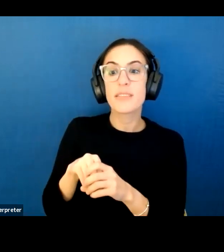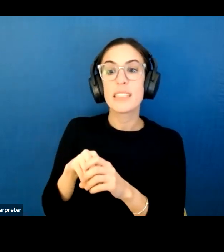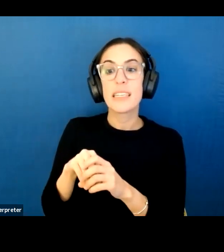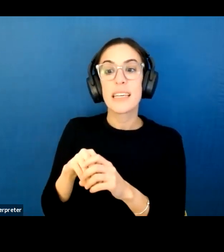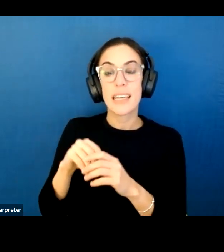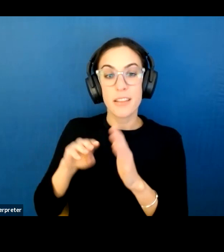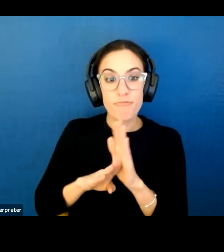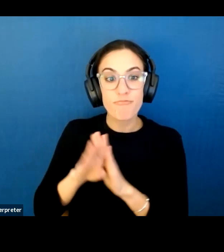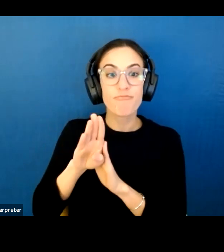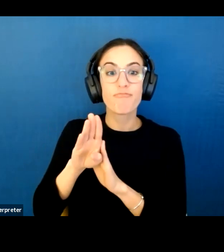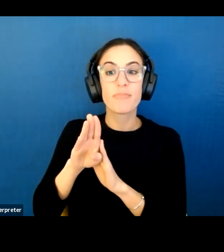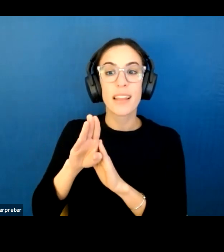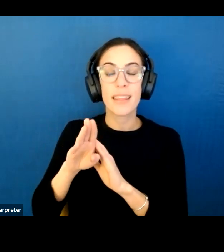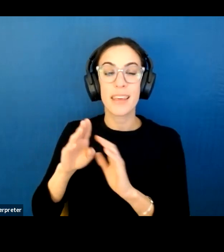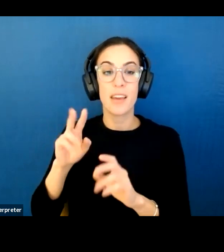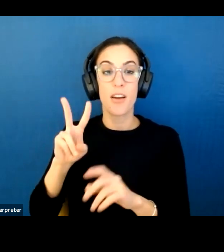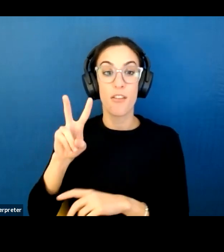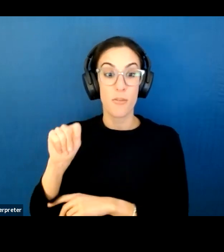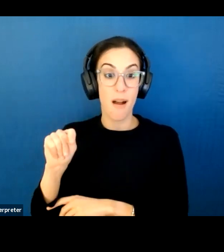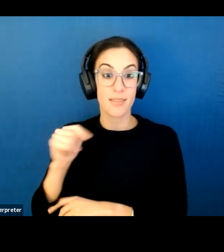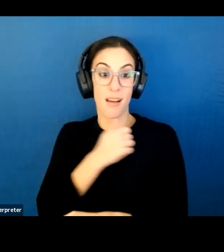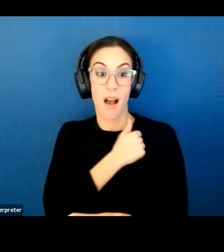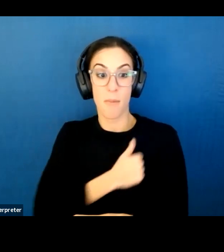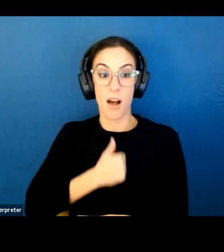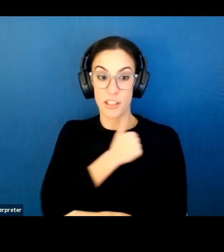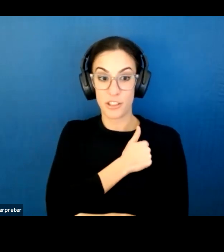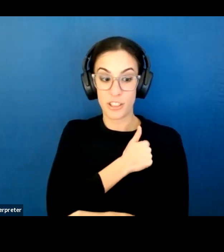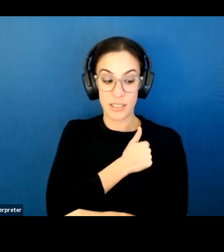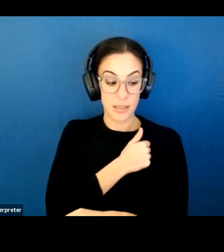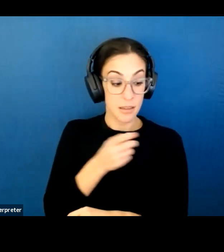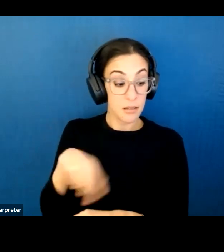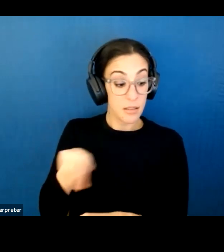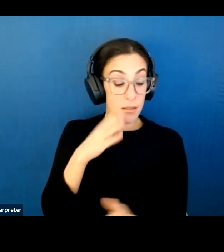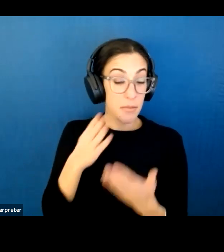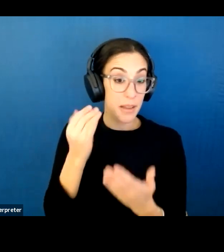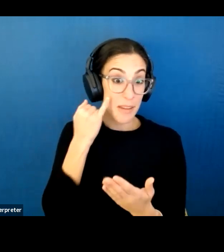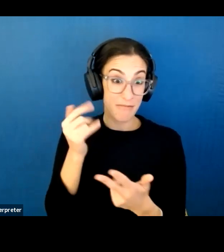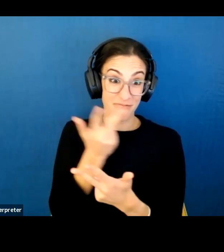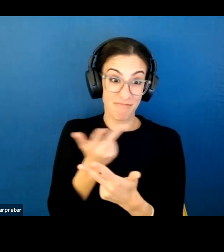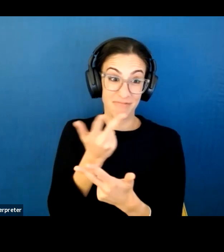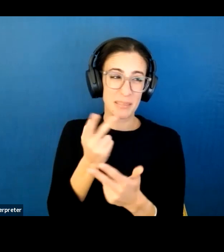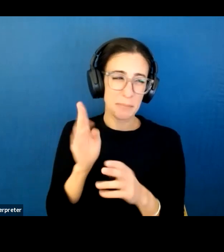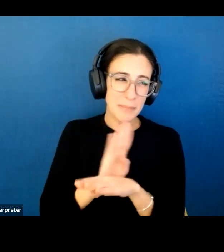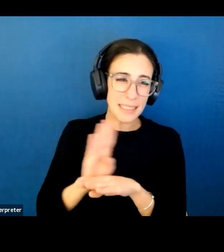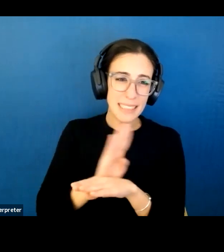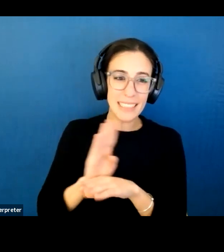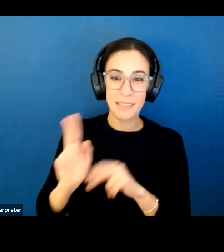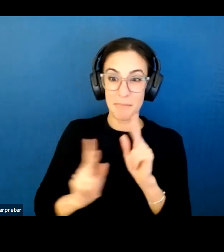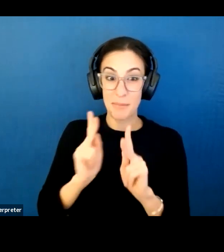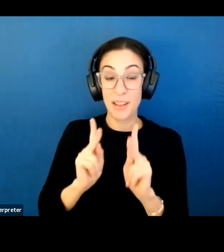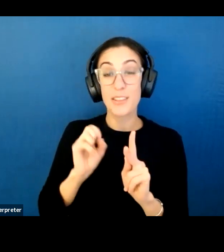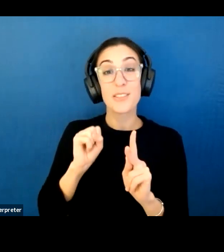Vermont apology. As you might imagine, these are three very busy people. And so for scheduling reasons, we